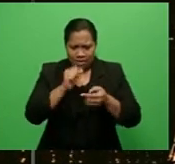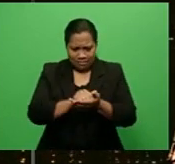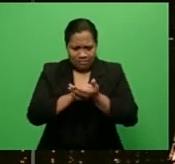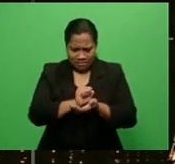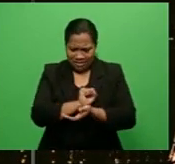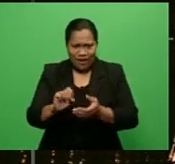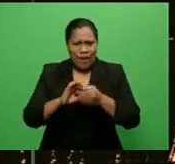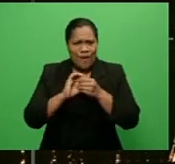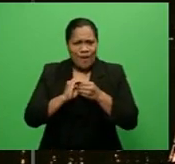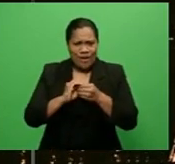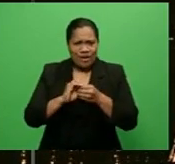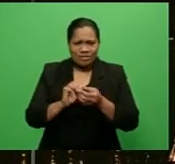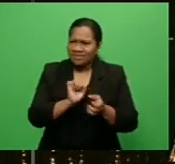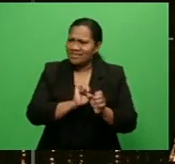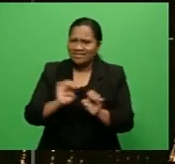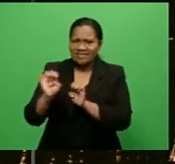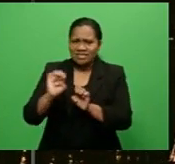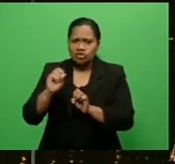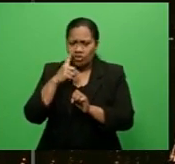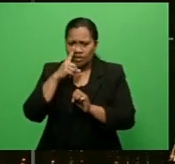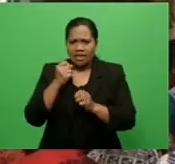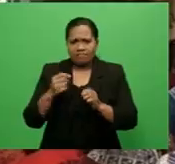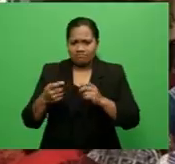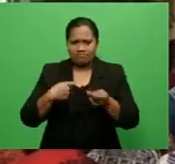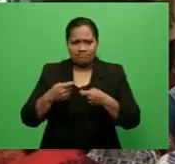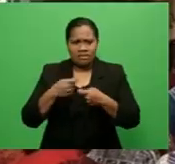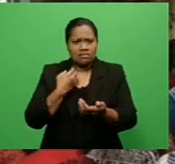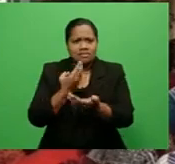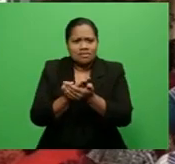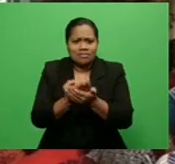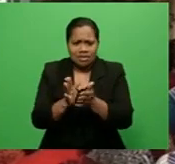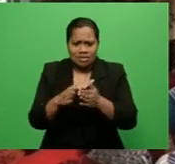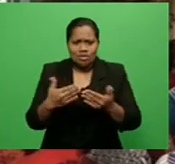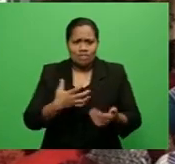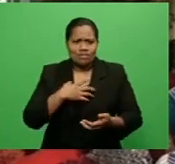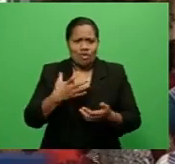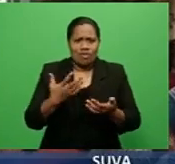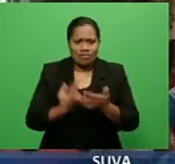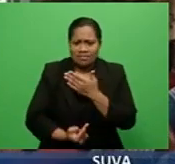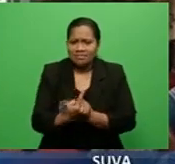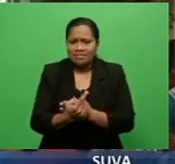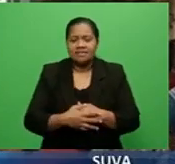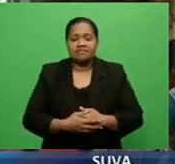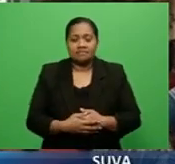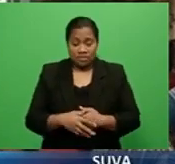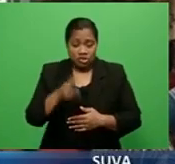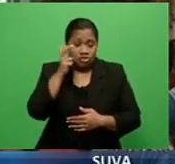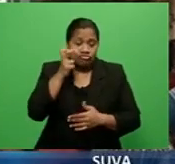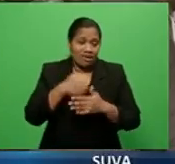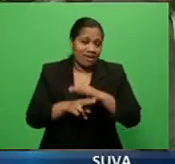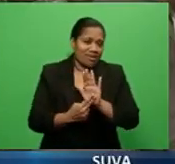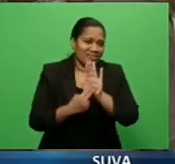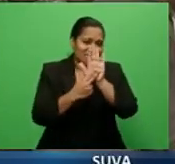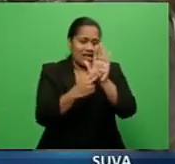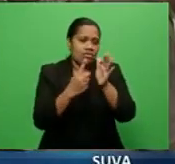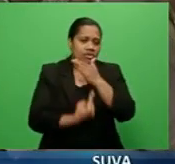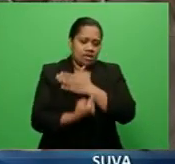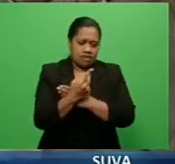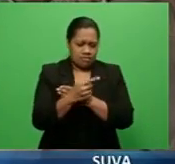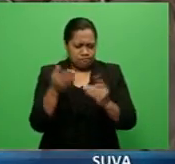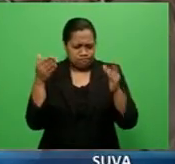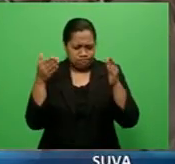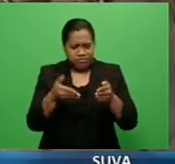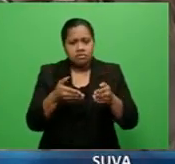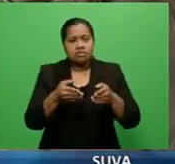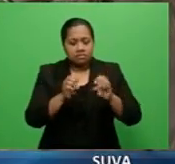demand. Chosai Nunga has more. No. This training in the Northern Division aims to educate farmers on